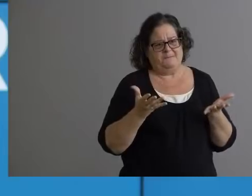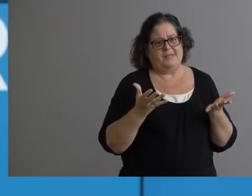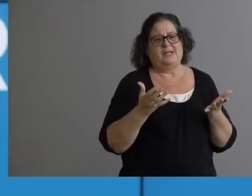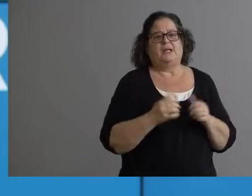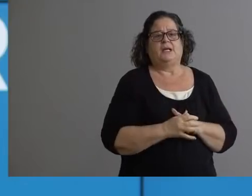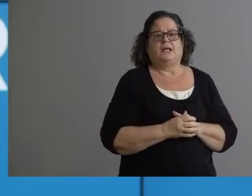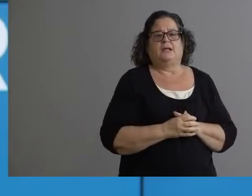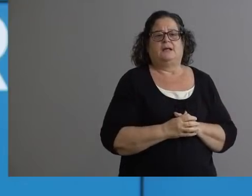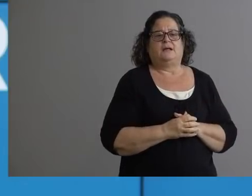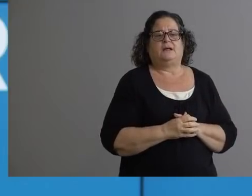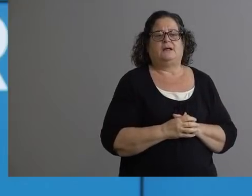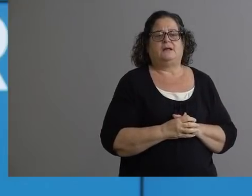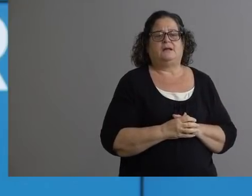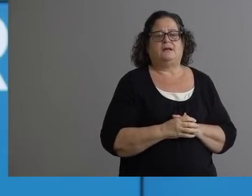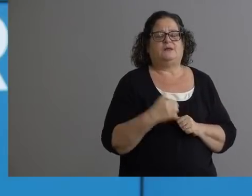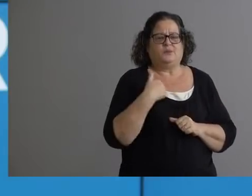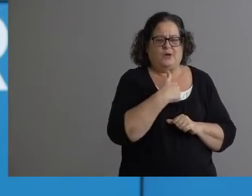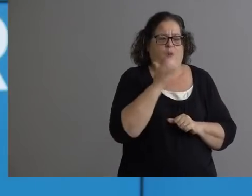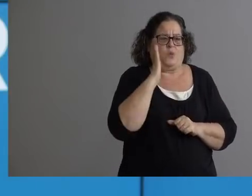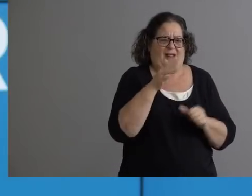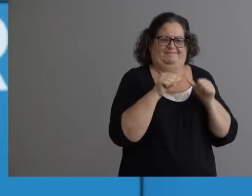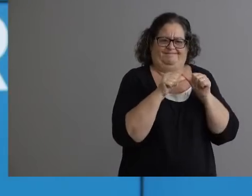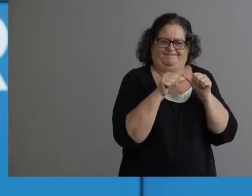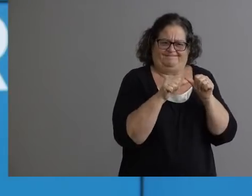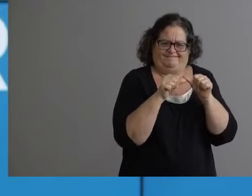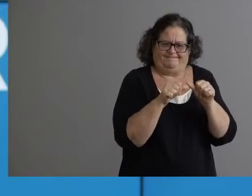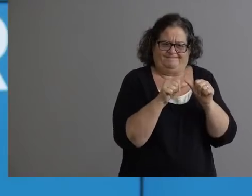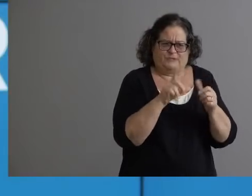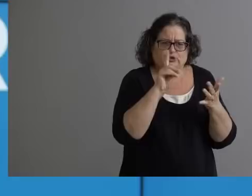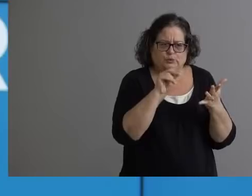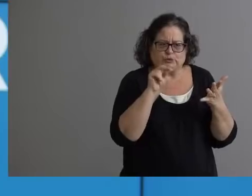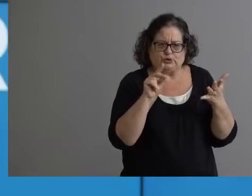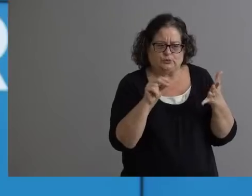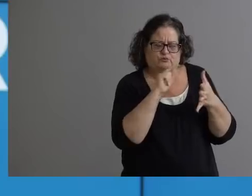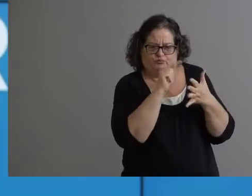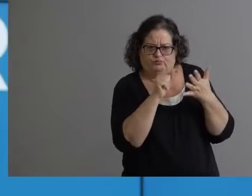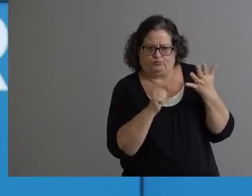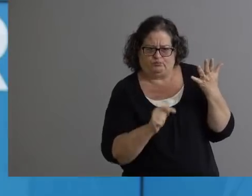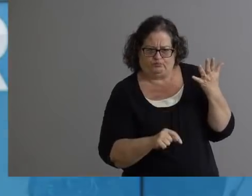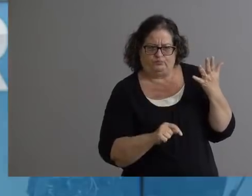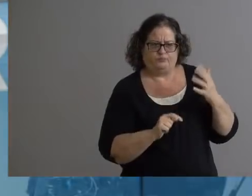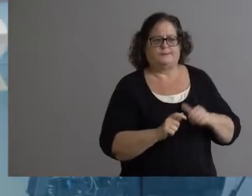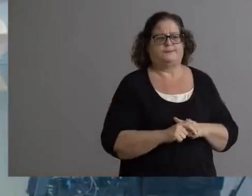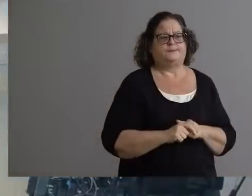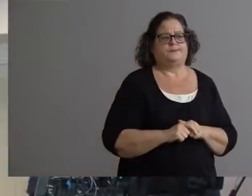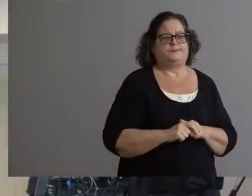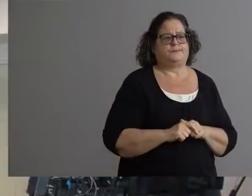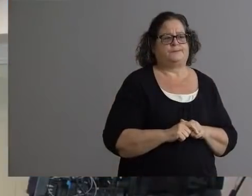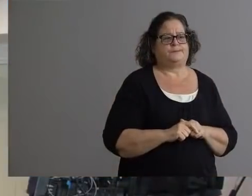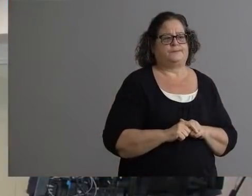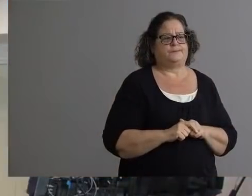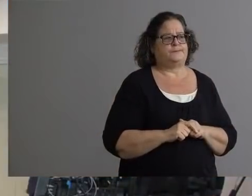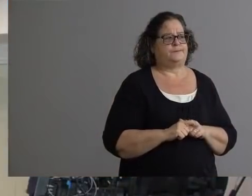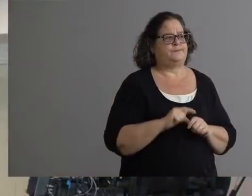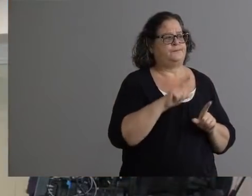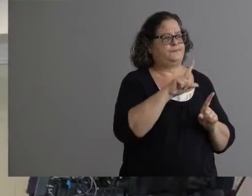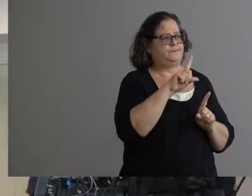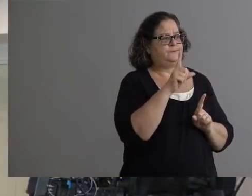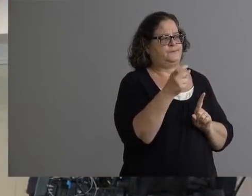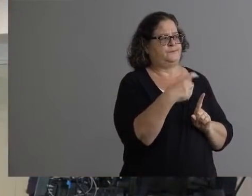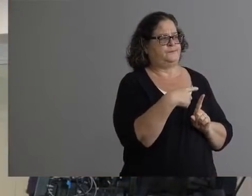those actions. Thank you. We're going to come back to the room. We're going to go here, and then we'll go to Jeremy.